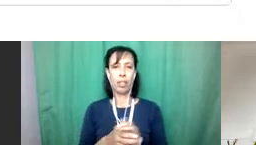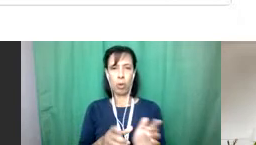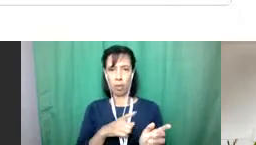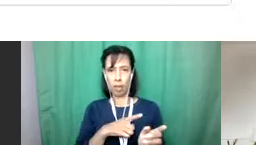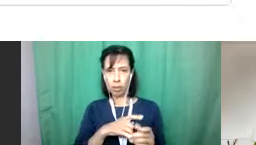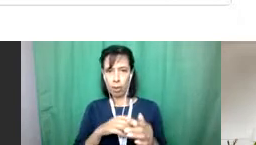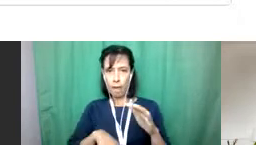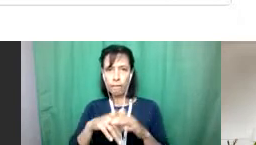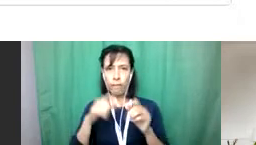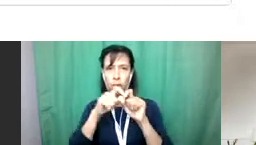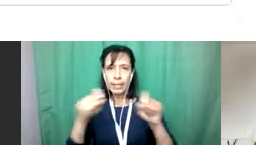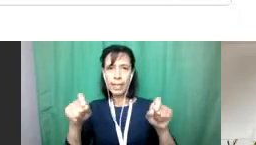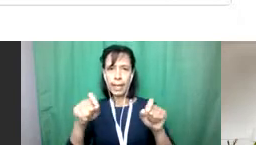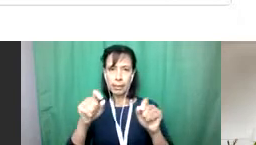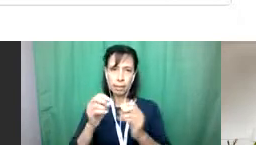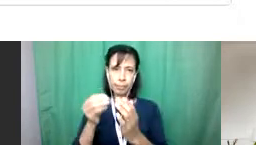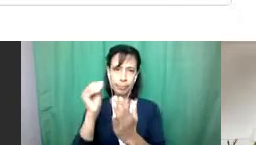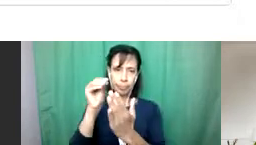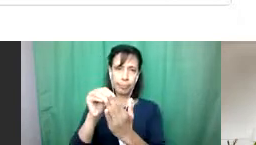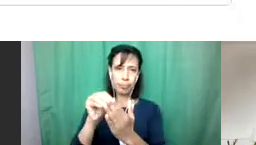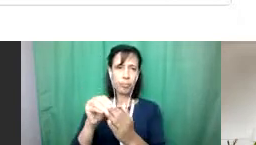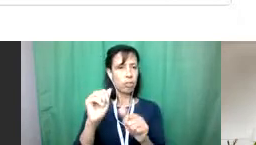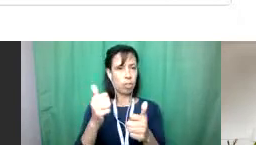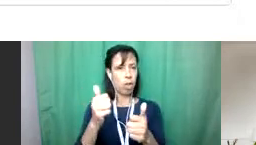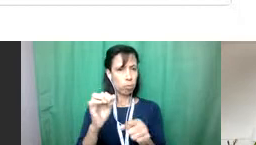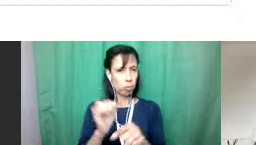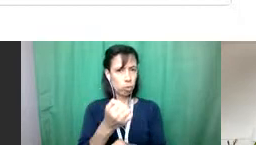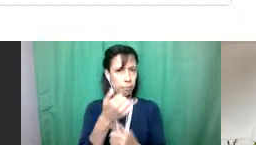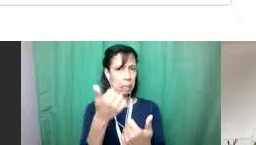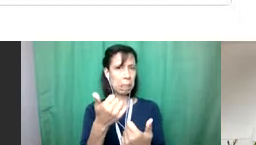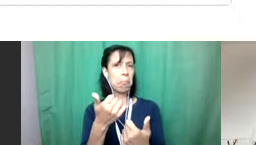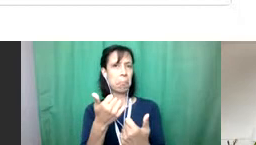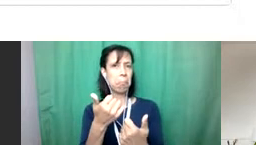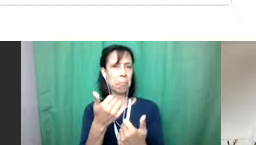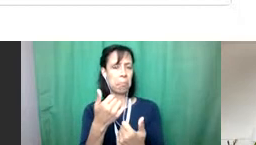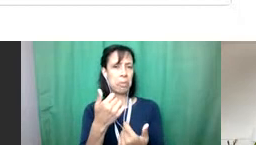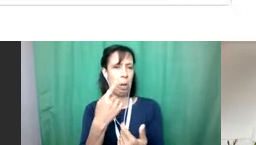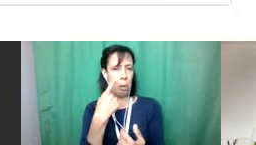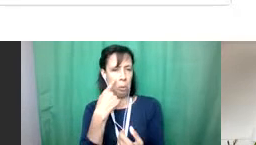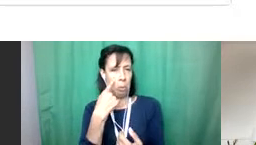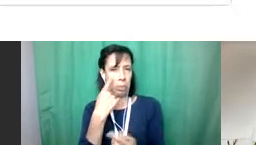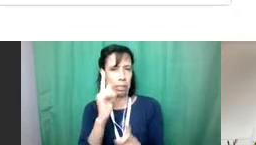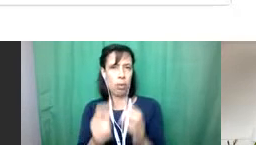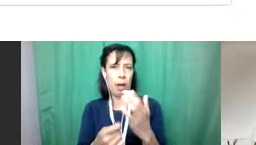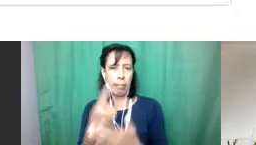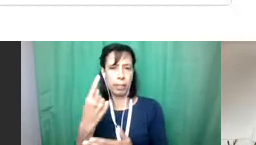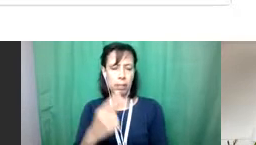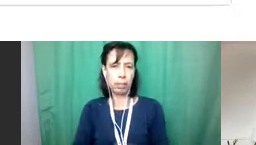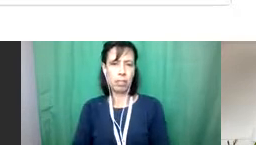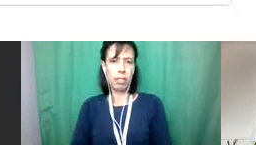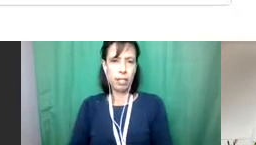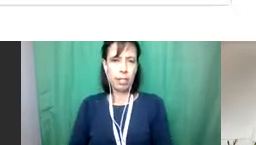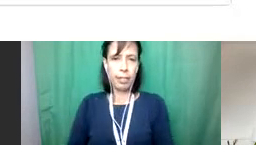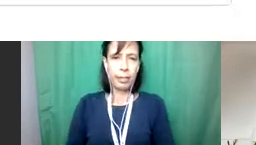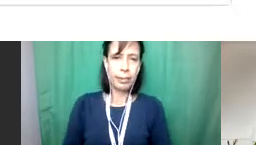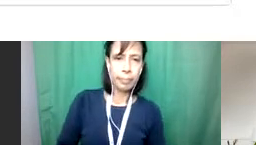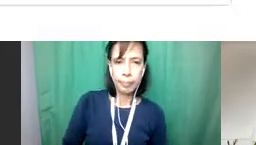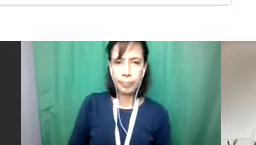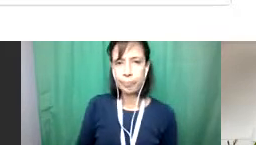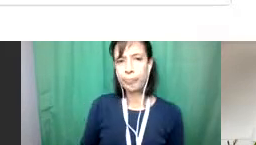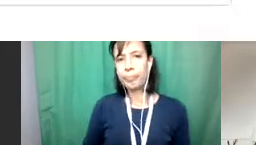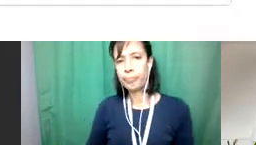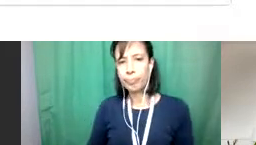I think that's probably going to do me for now. Let's see what happens with that. So I've got early years mathematics. I've got linked full text.